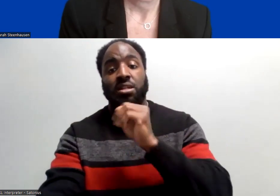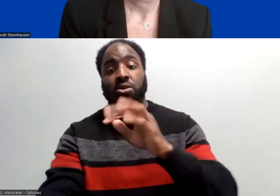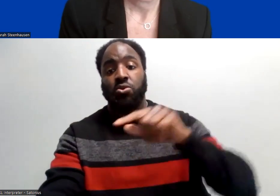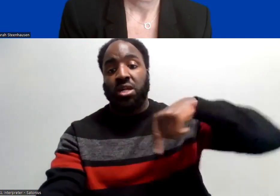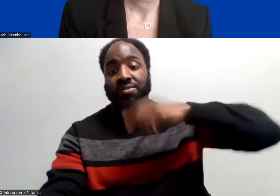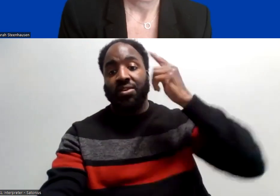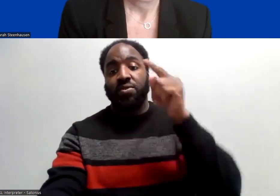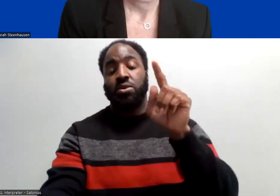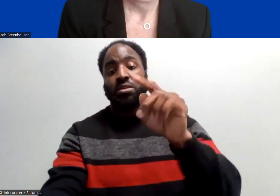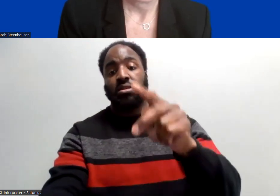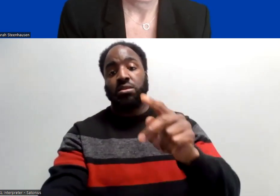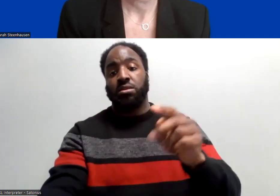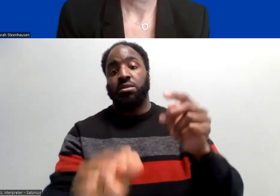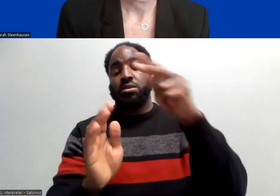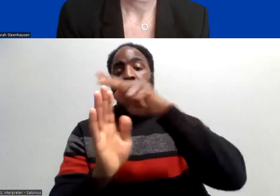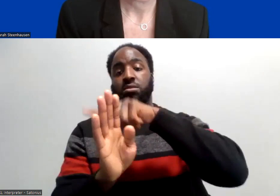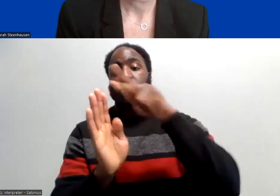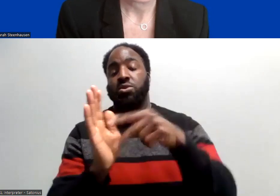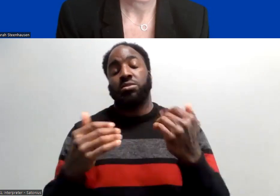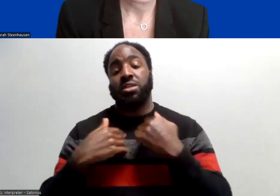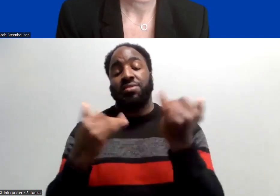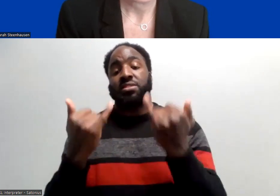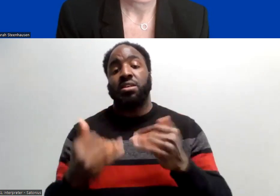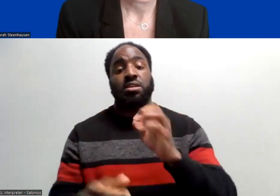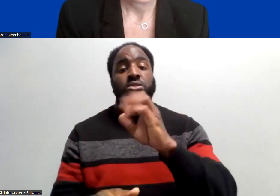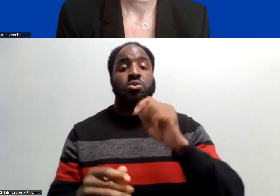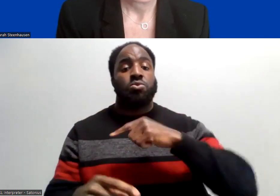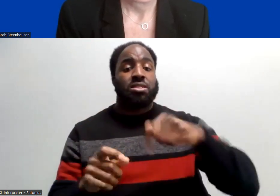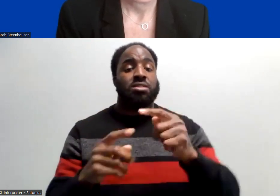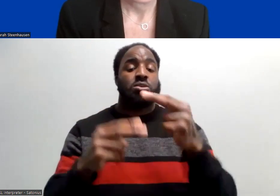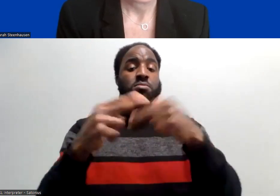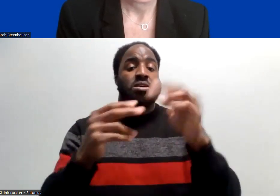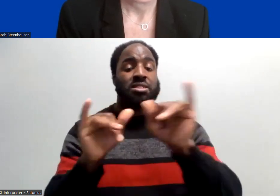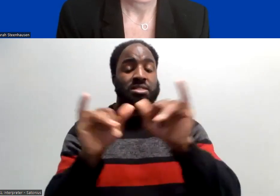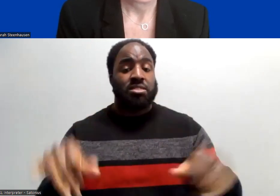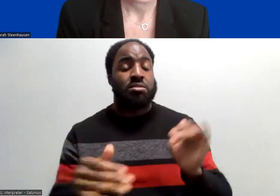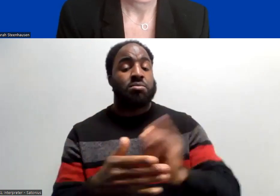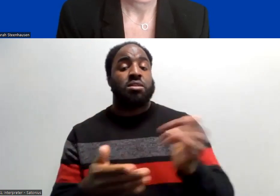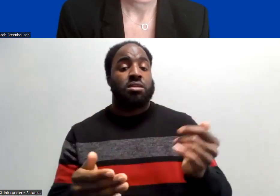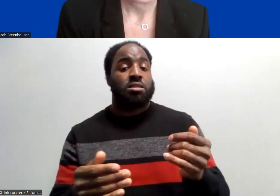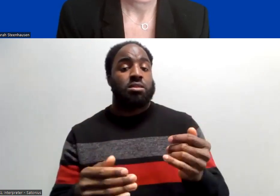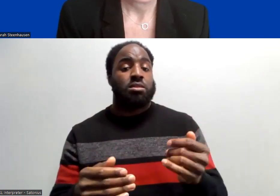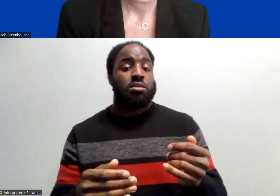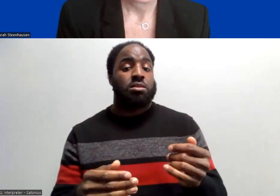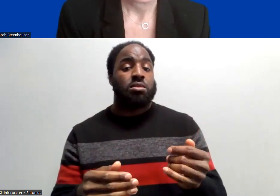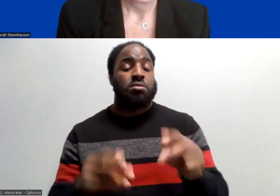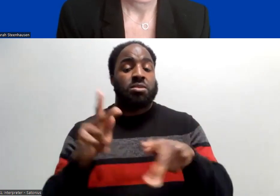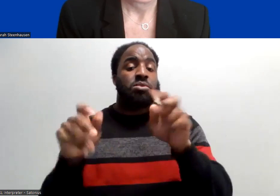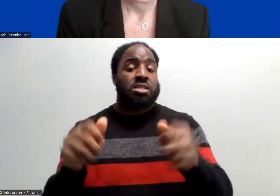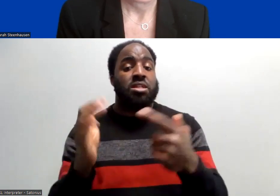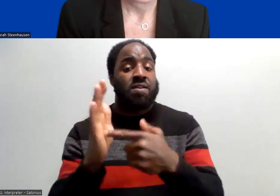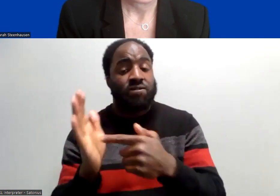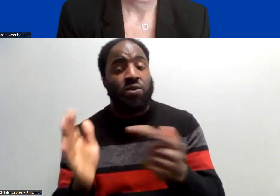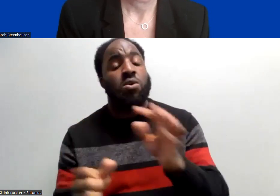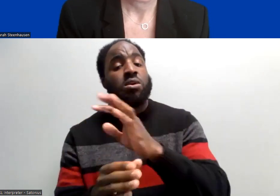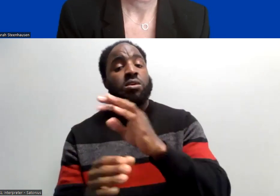the programs that we have today. So we need to build a system that people can afford care, and then there needs